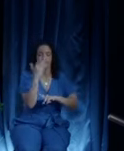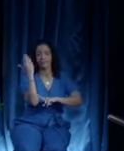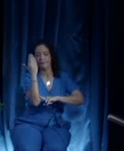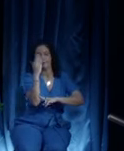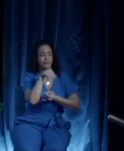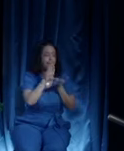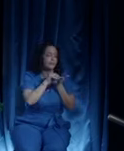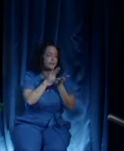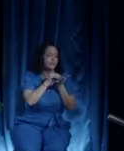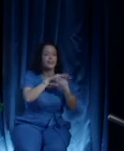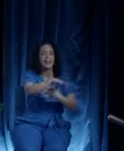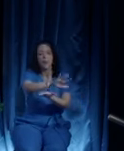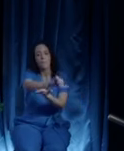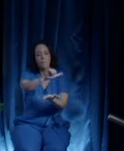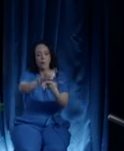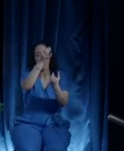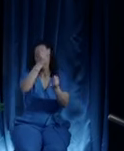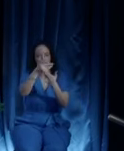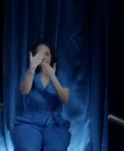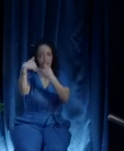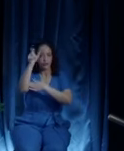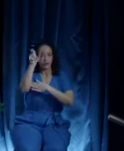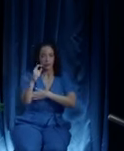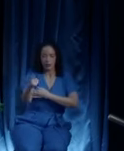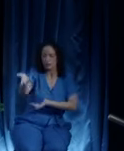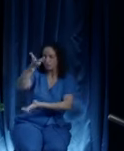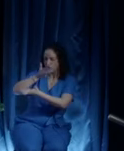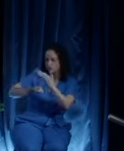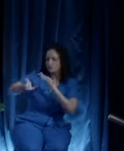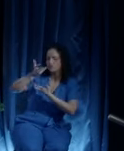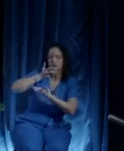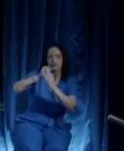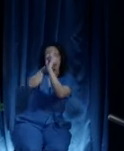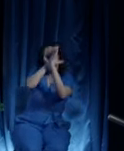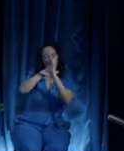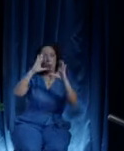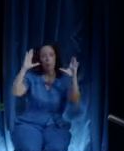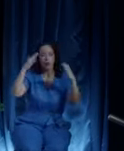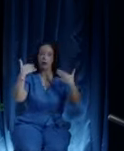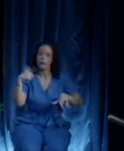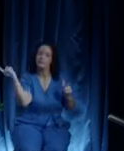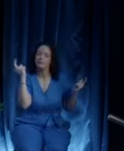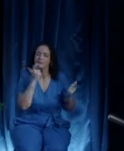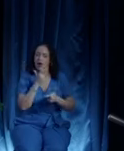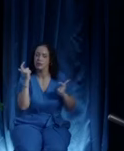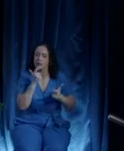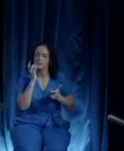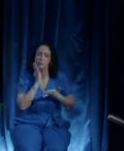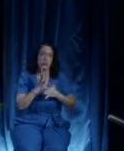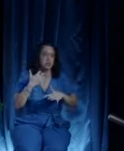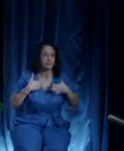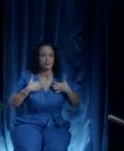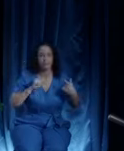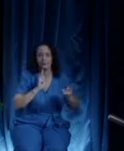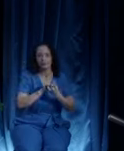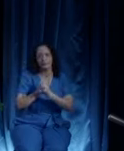proper historian on to talk to really fill me in on this stuff. And it's been really great fun and really interesting meeting so